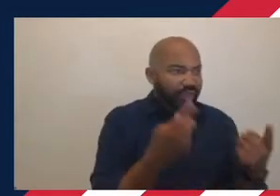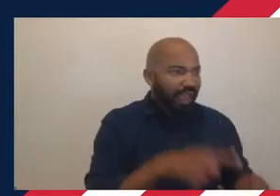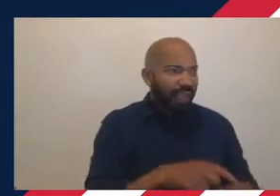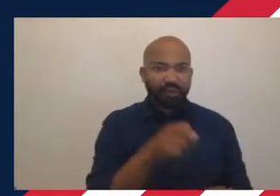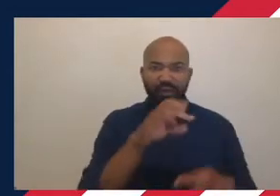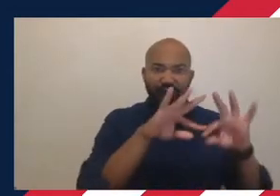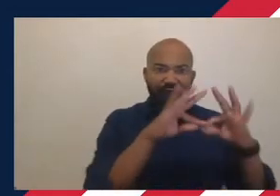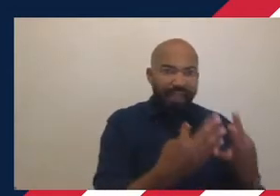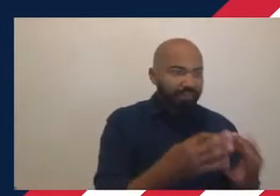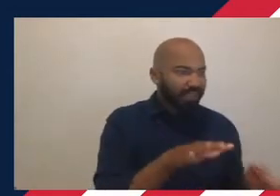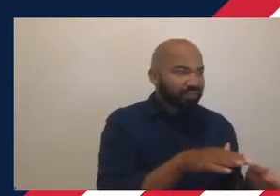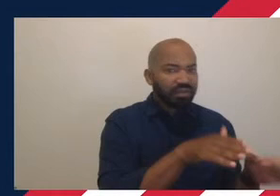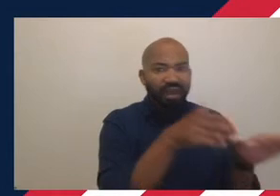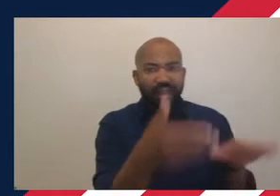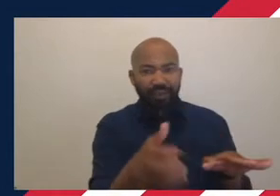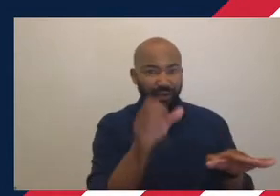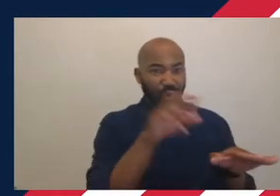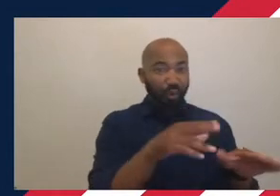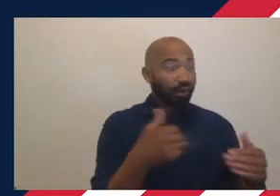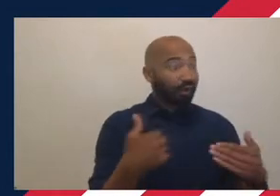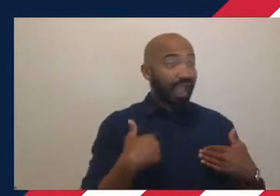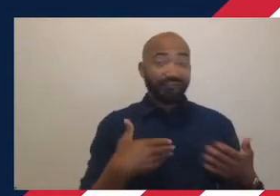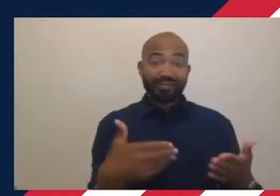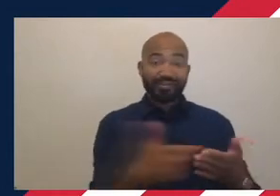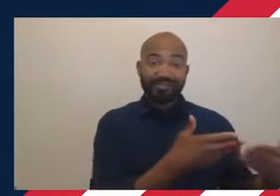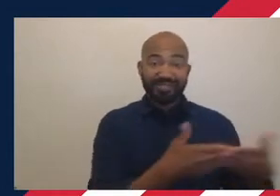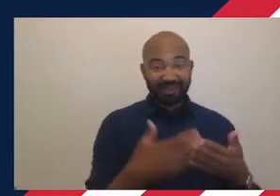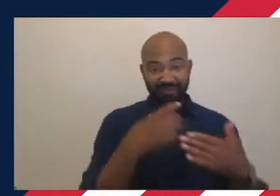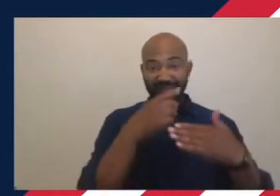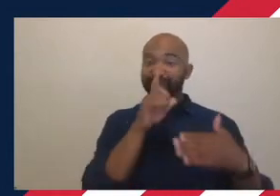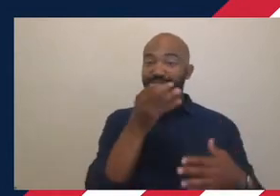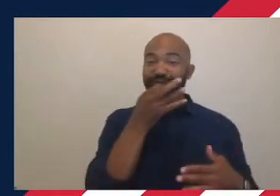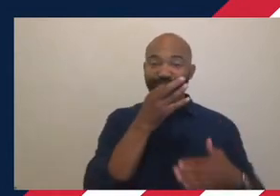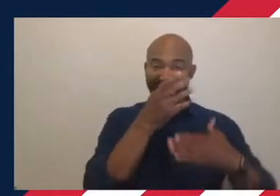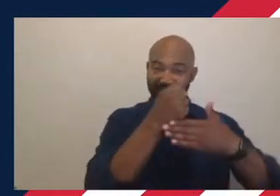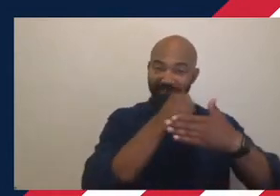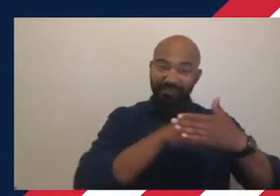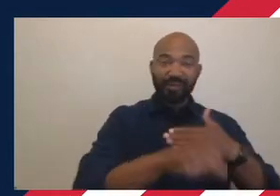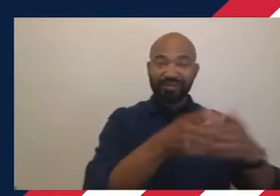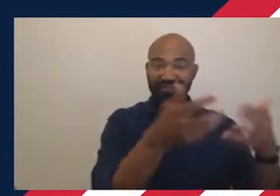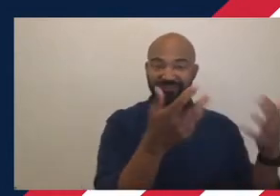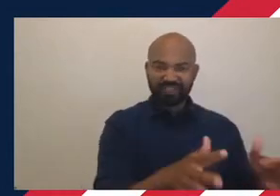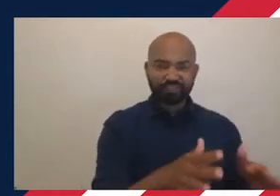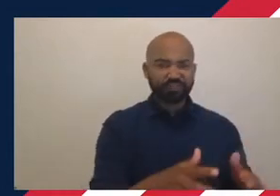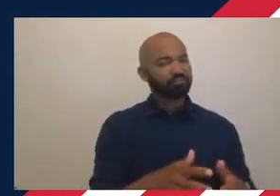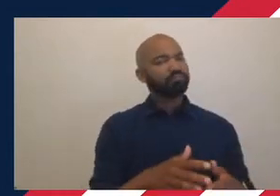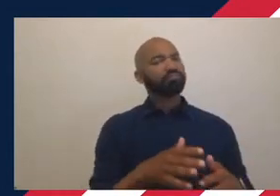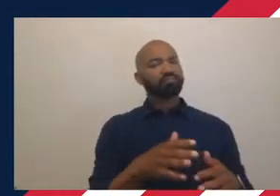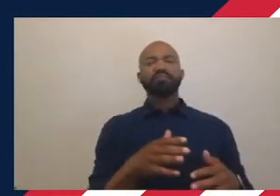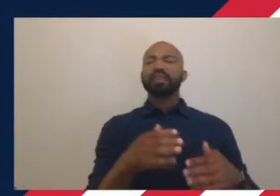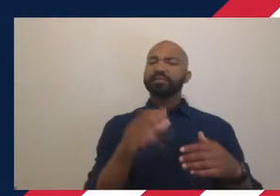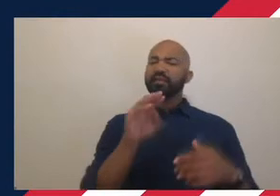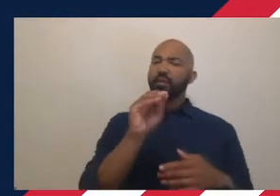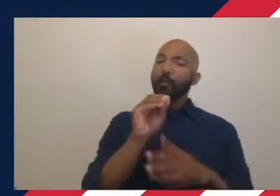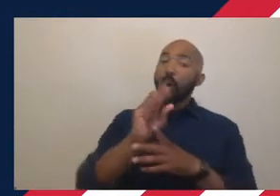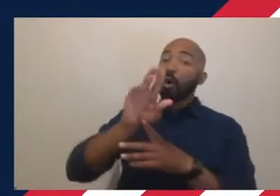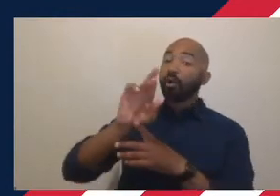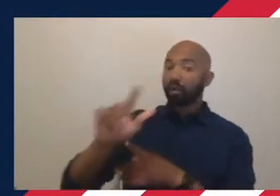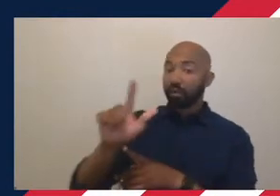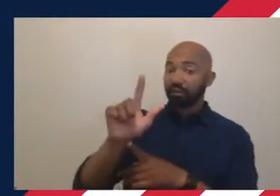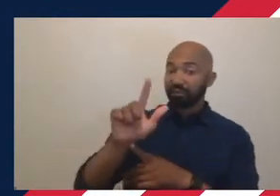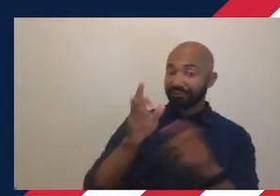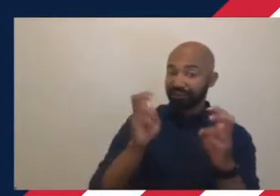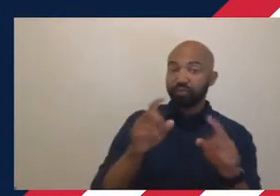member is dying or you're welcoming a new child into your home. It is not only a moral issue, it is an issue of